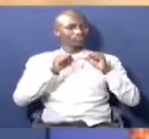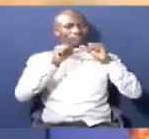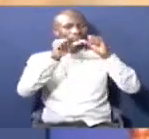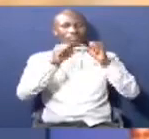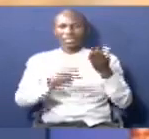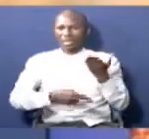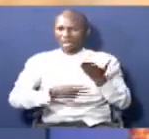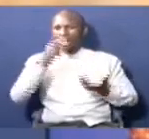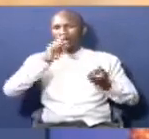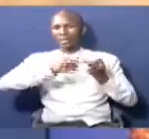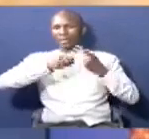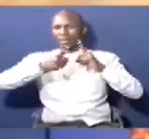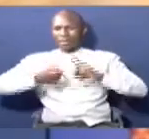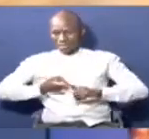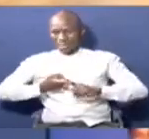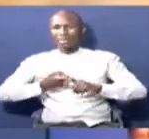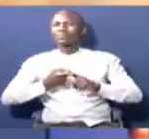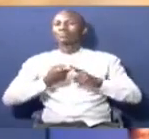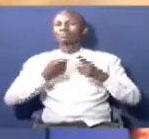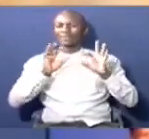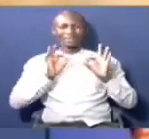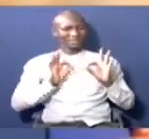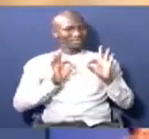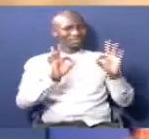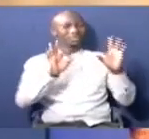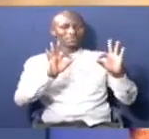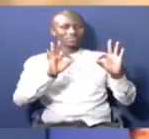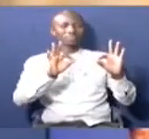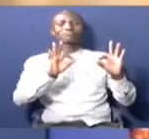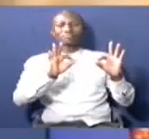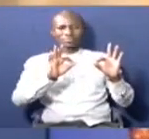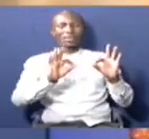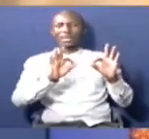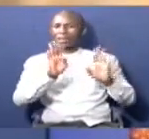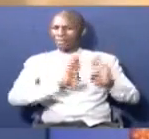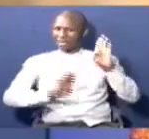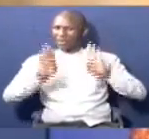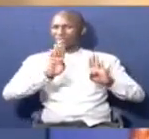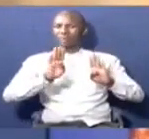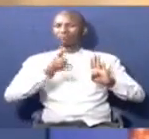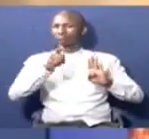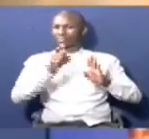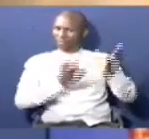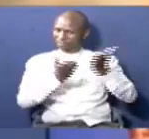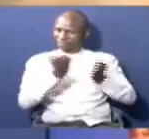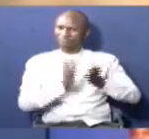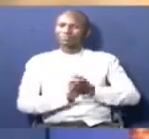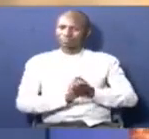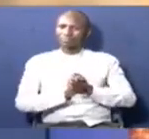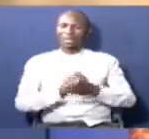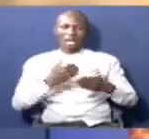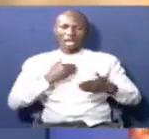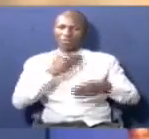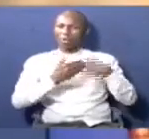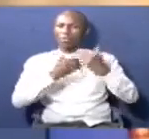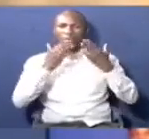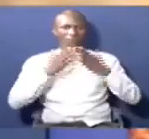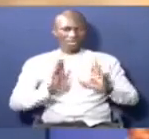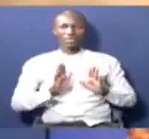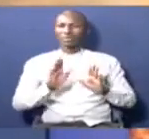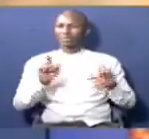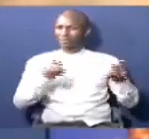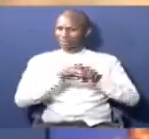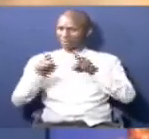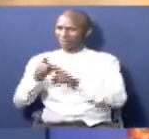high standards and excellent reputation that this service has built. Let me